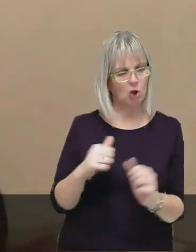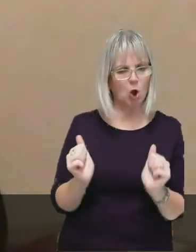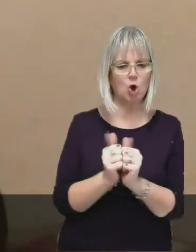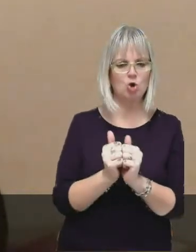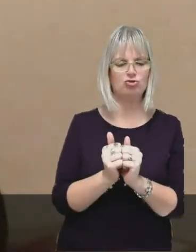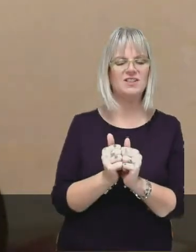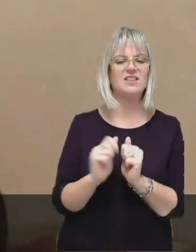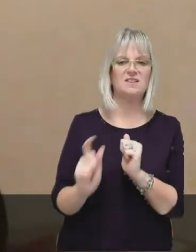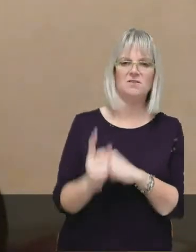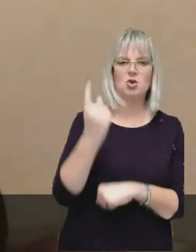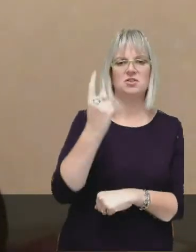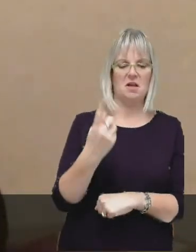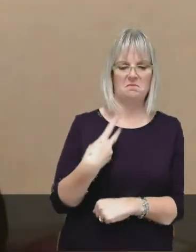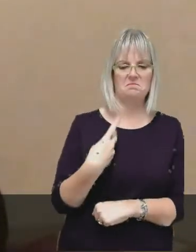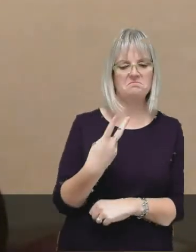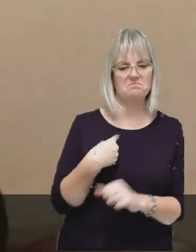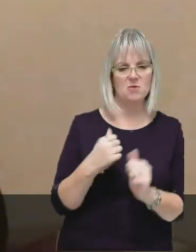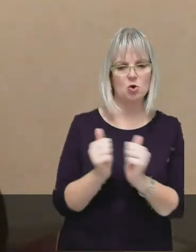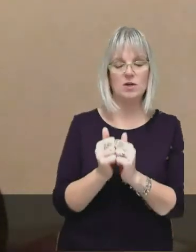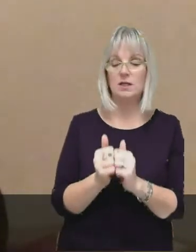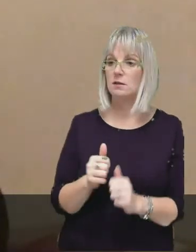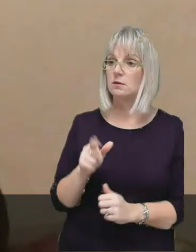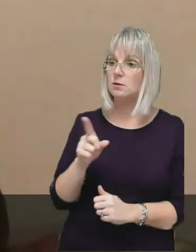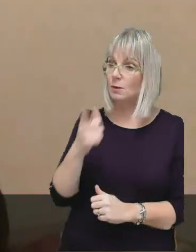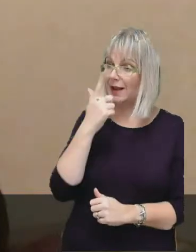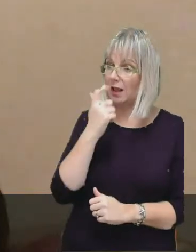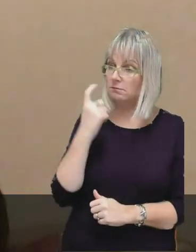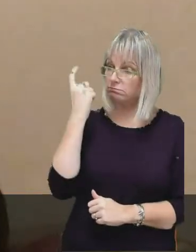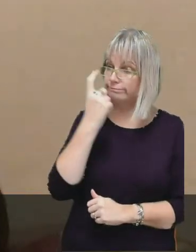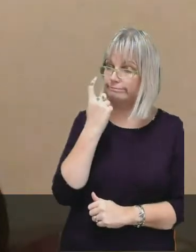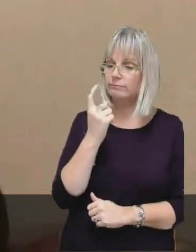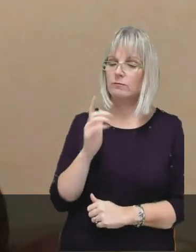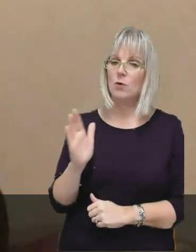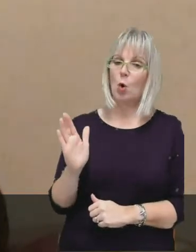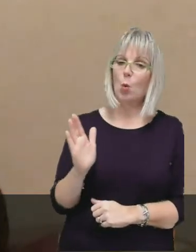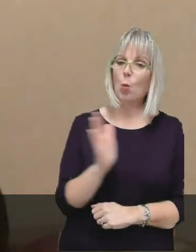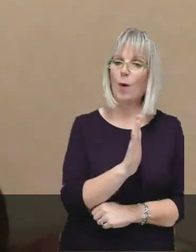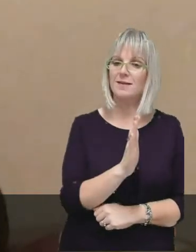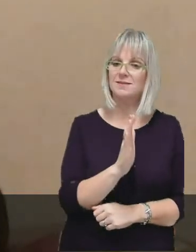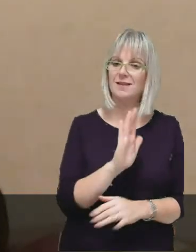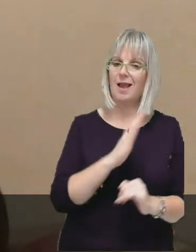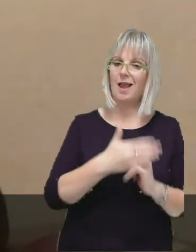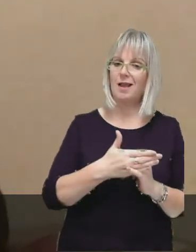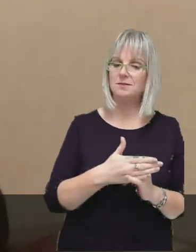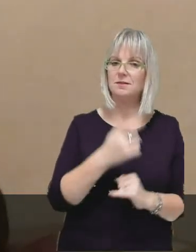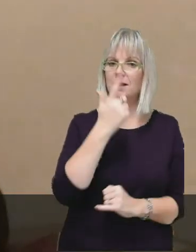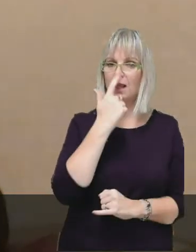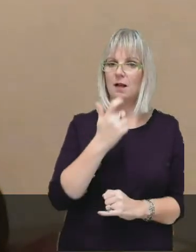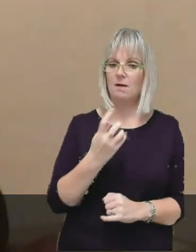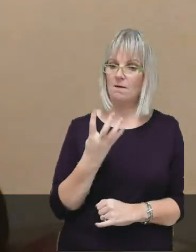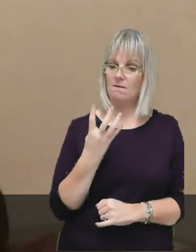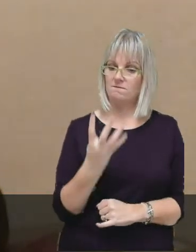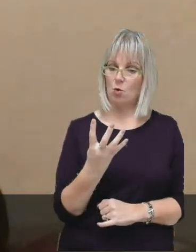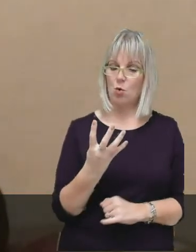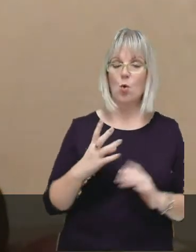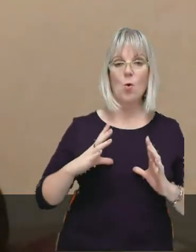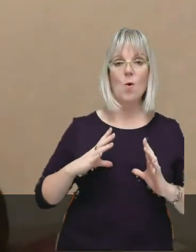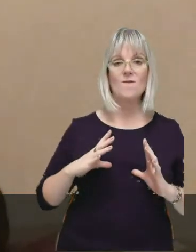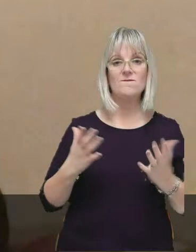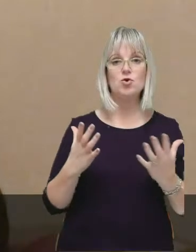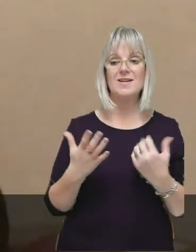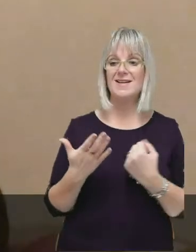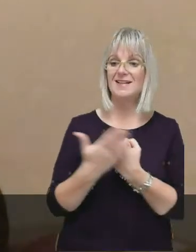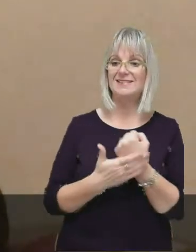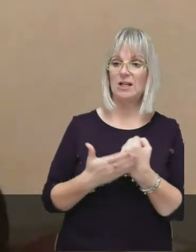allowing Londoners, and my West End in particular, to have 4 free Saturdays before Christmas to save jobs of